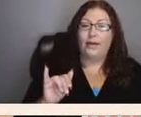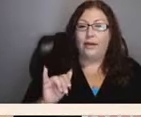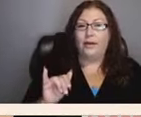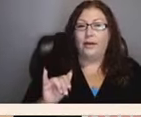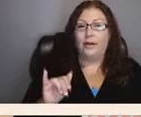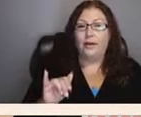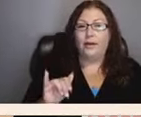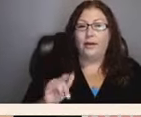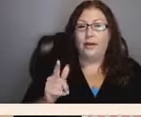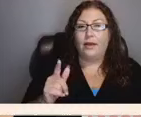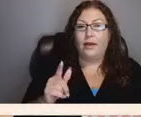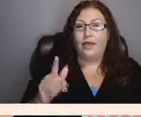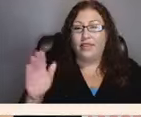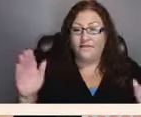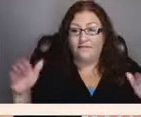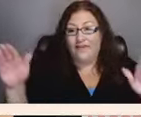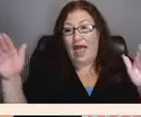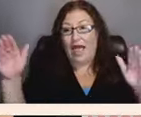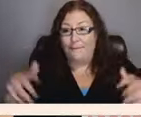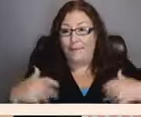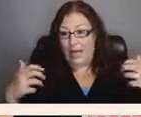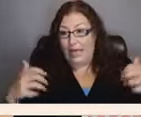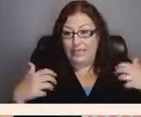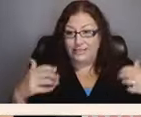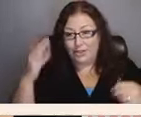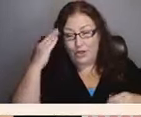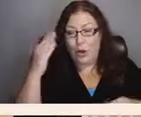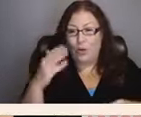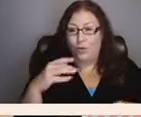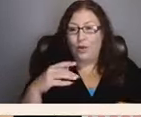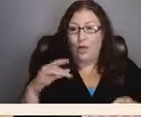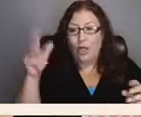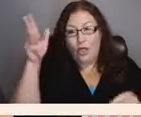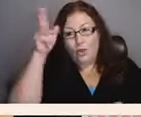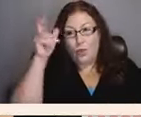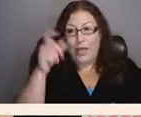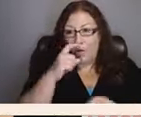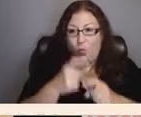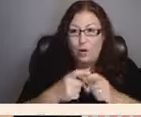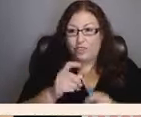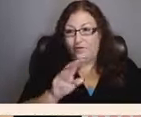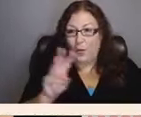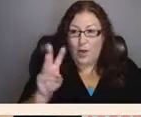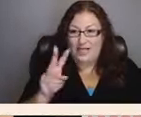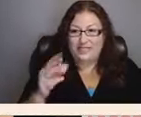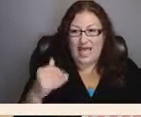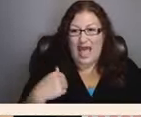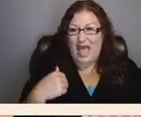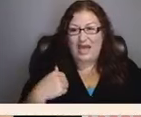flying monkeys. Yeah, the Wicked Witch of the West had all kinds of devious things planned for her.